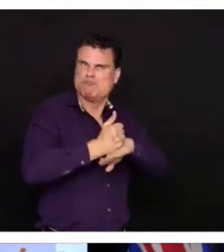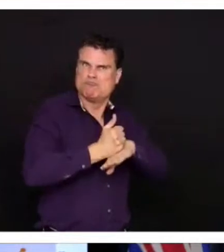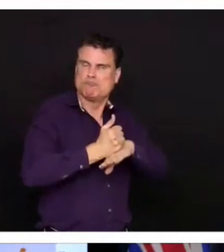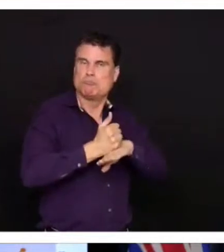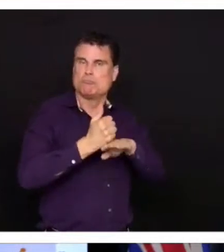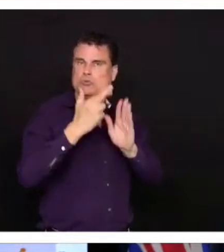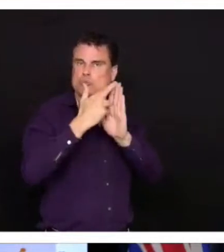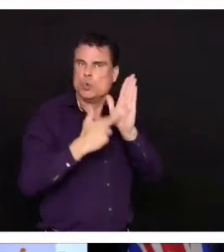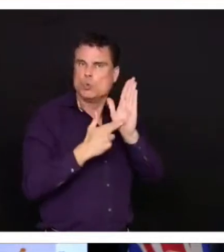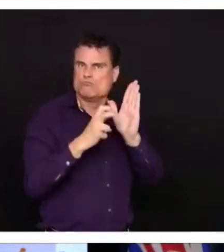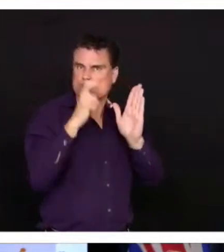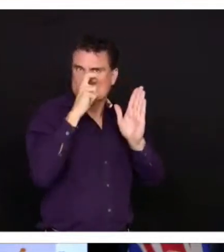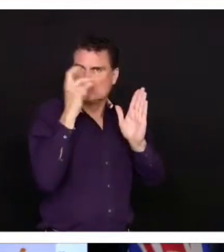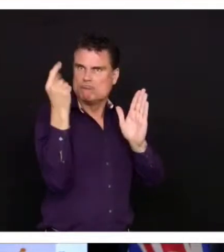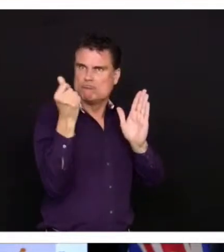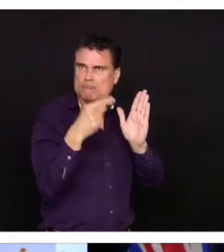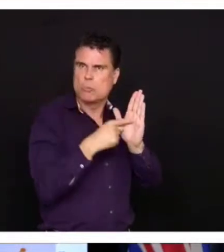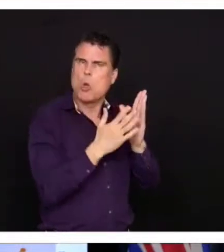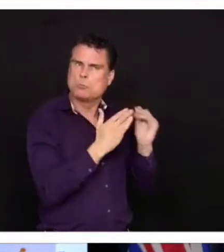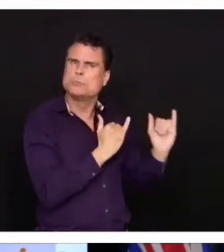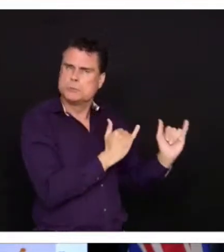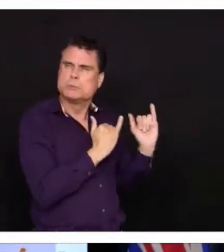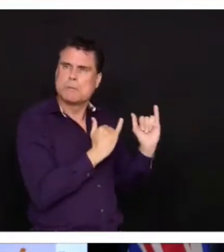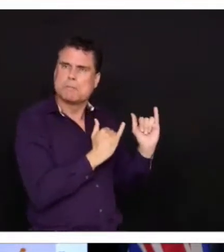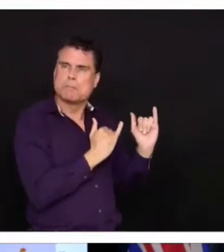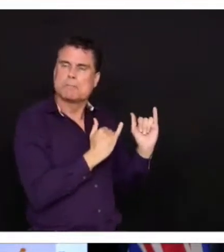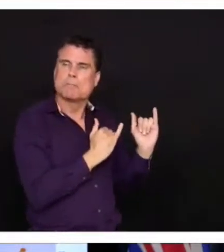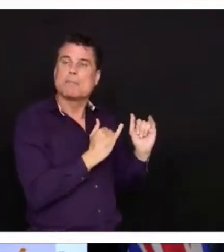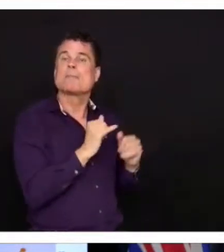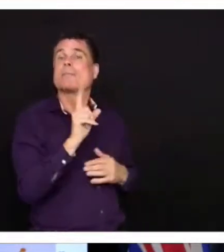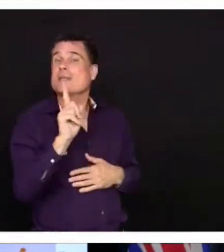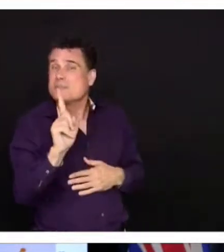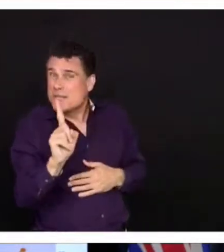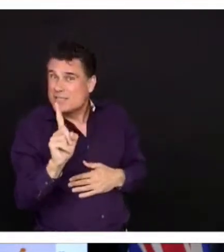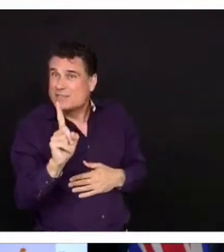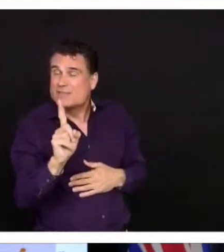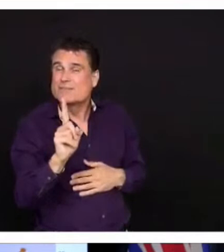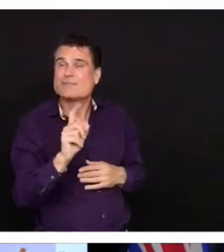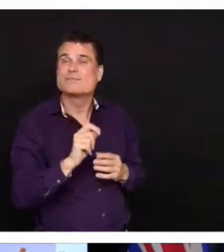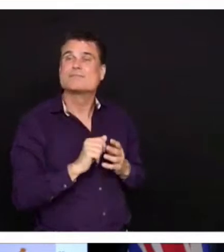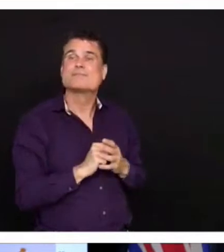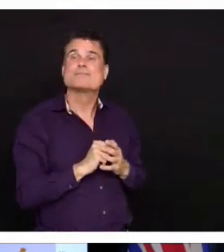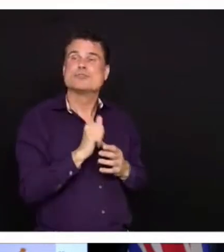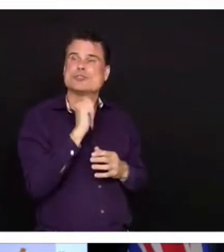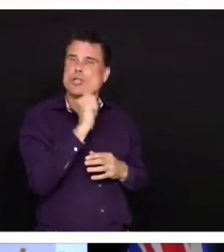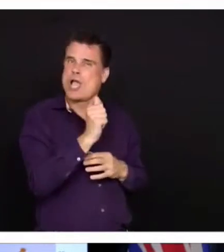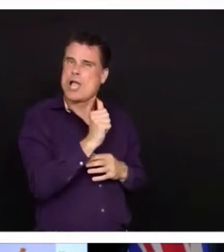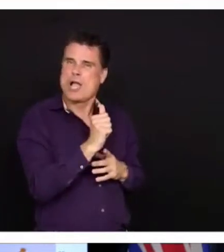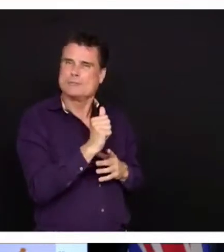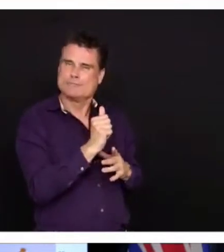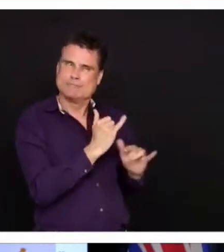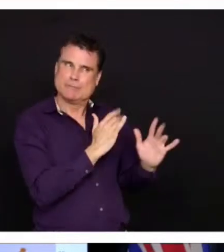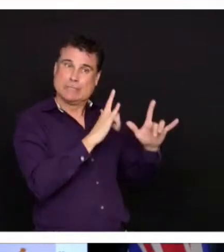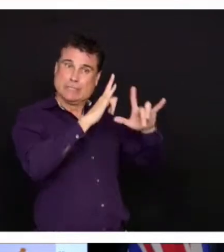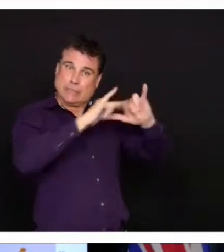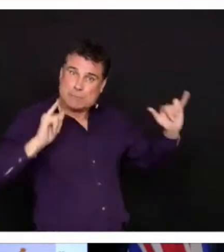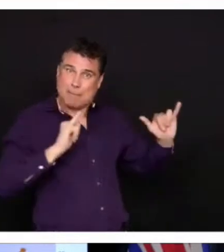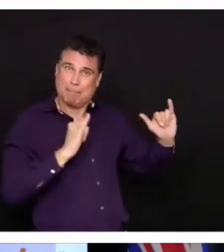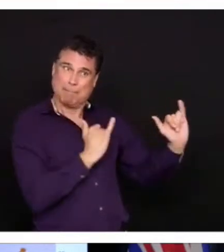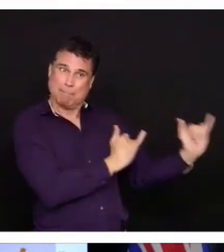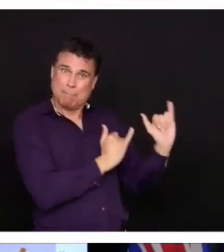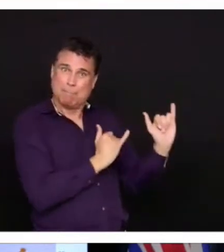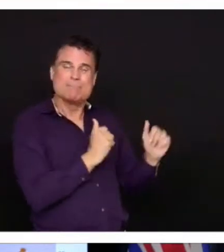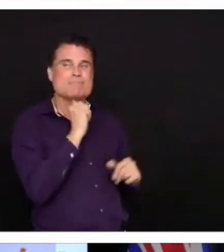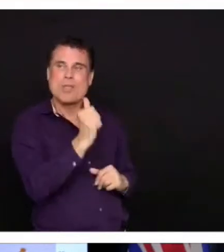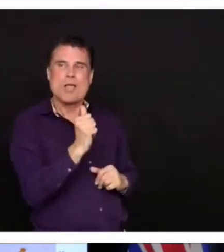point in the exponential growth of the outbreak in those provinces. And we learned from that. And we